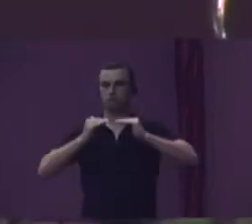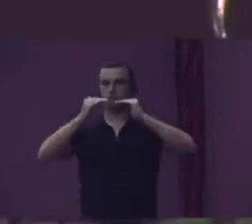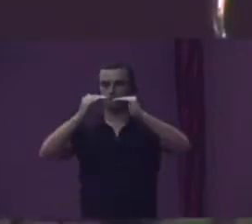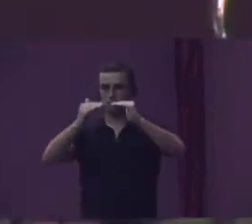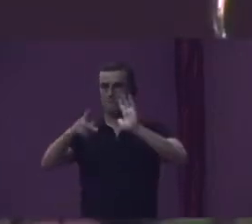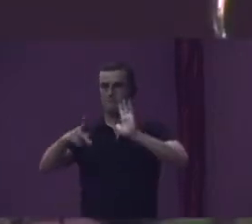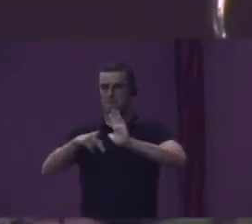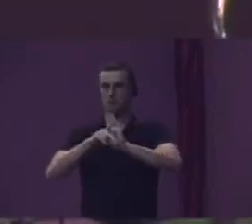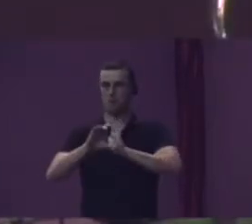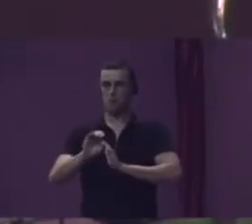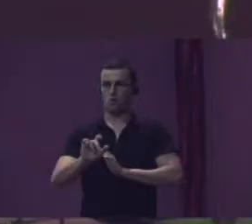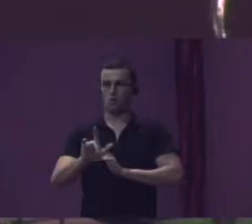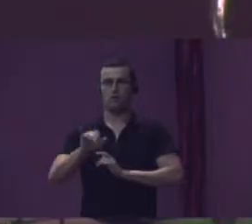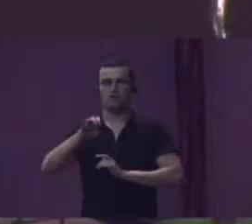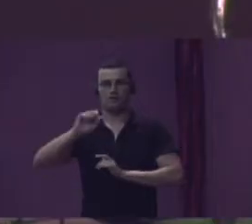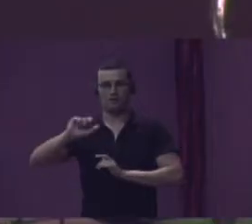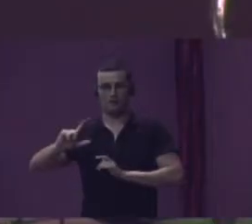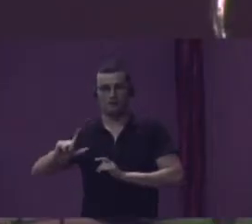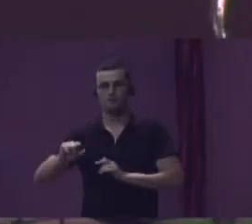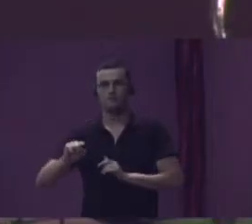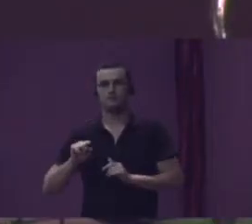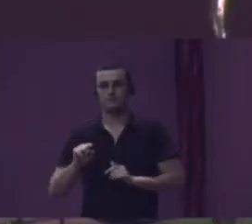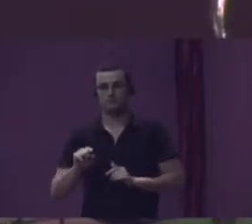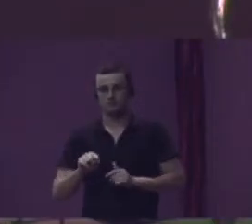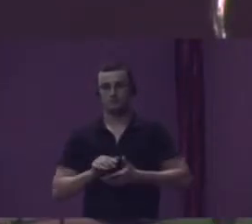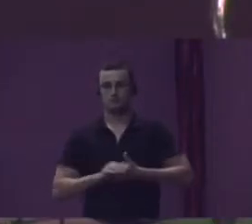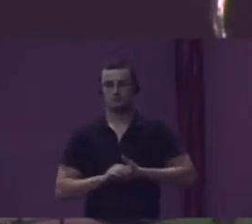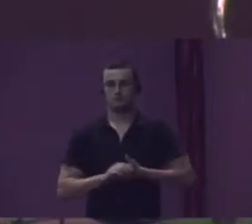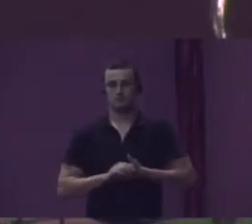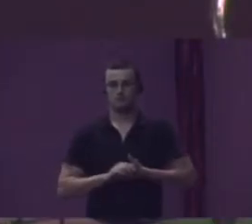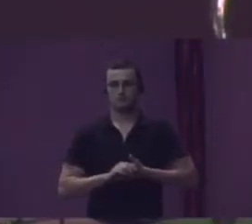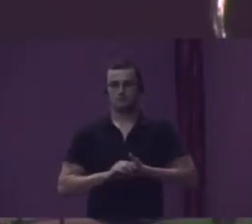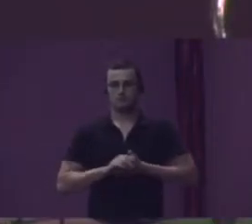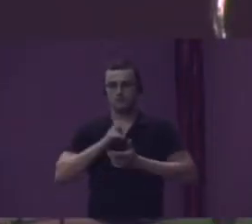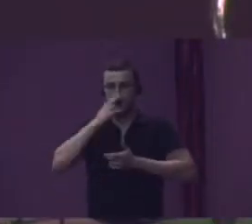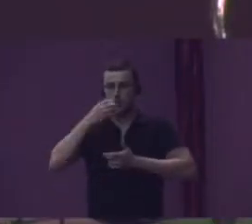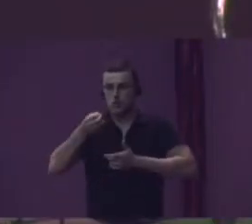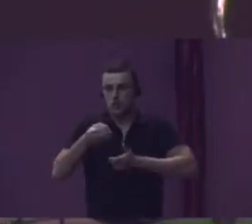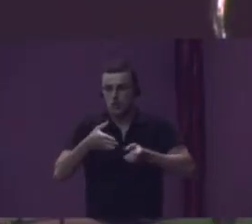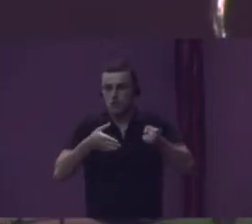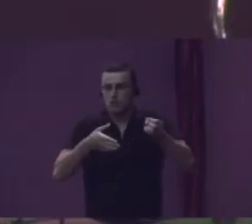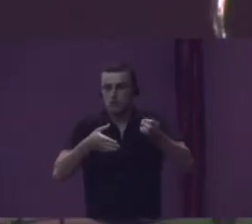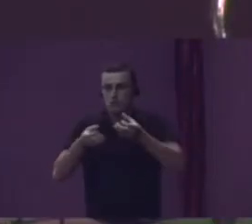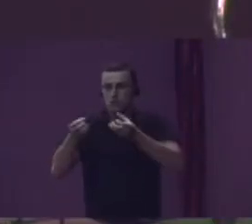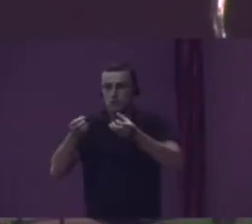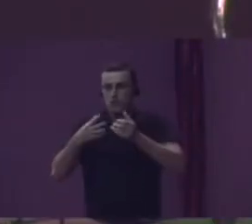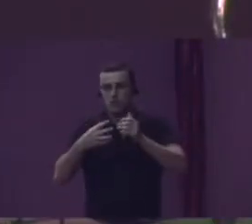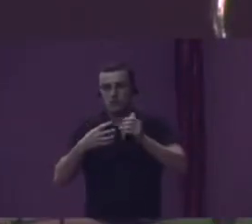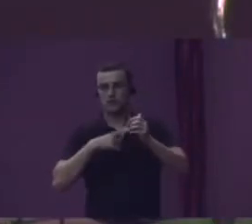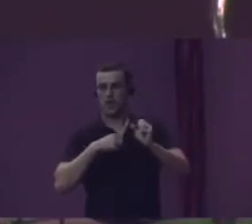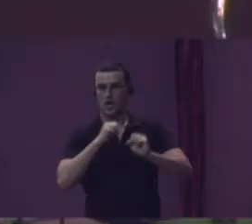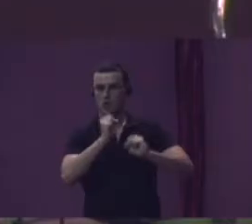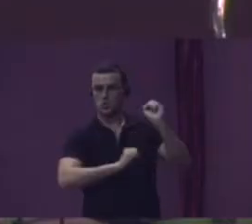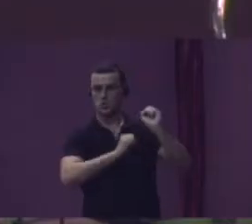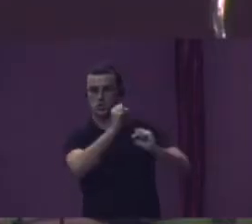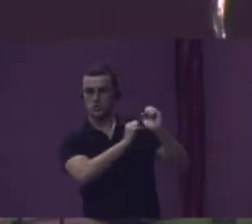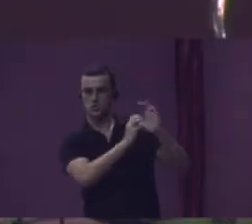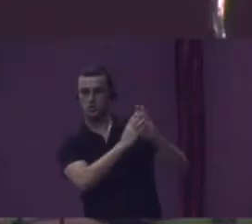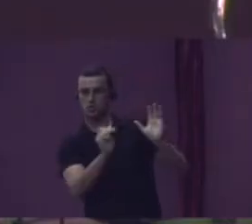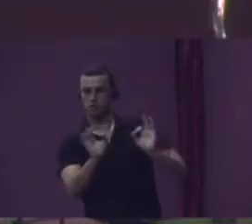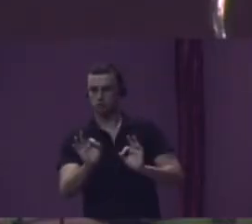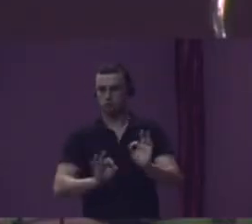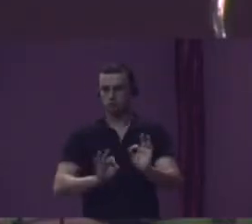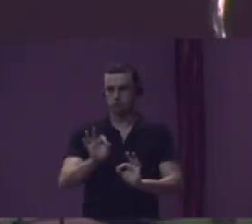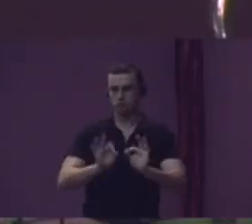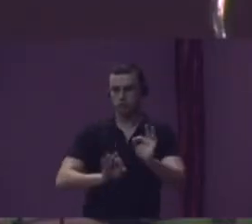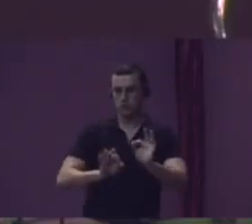uplift and remake itself following an industrial model informed by rational, scientific planning, which ideally